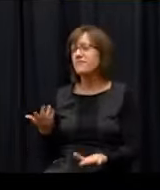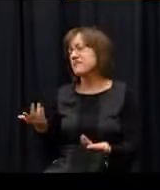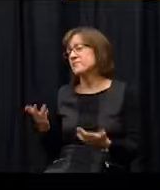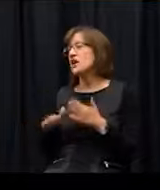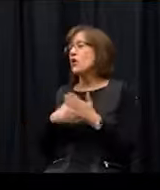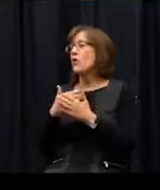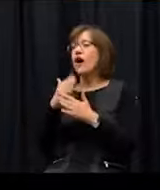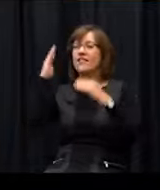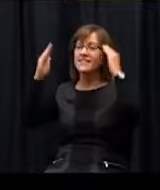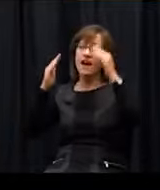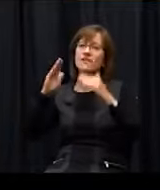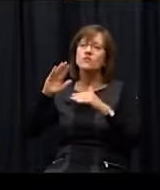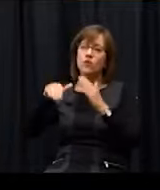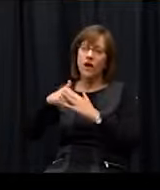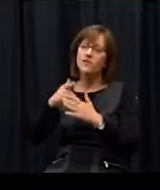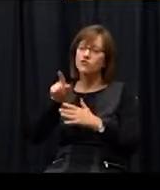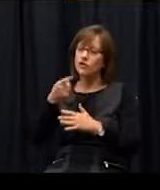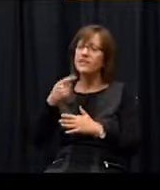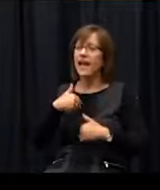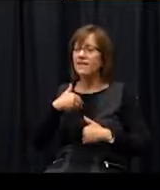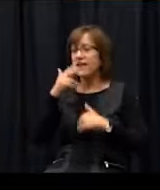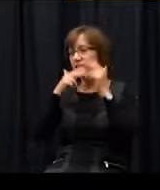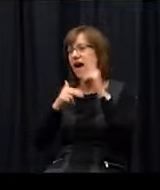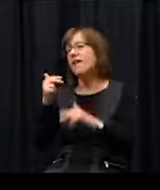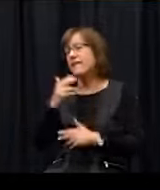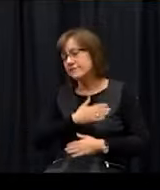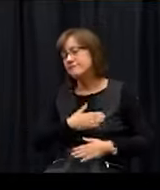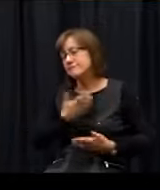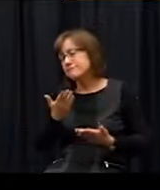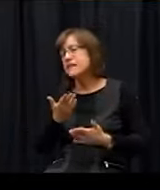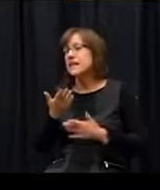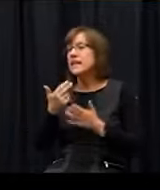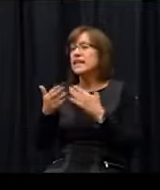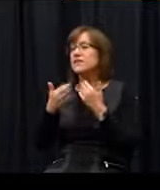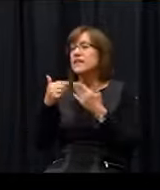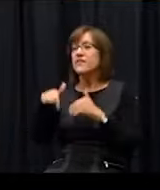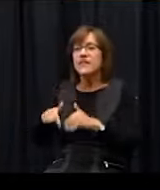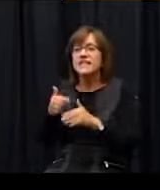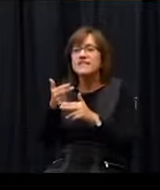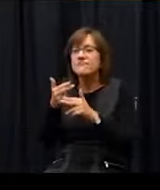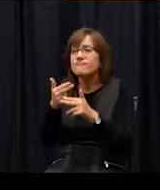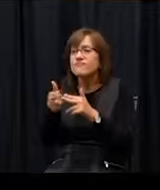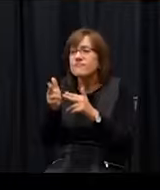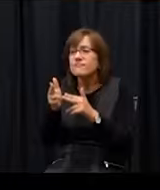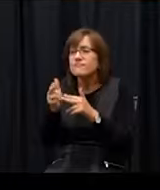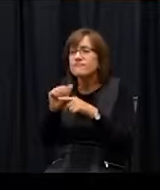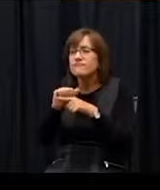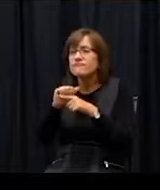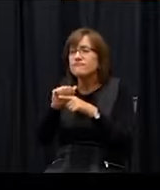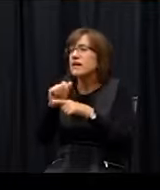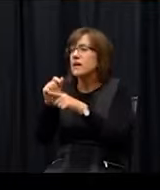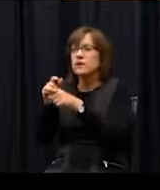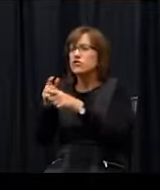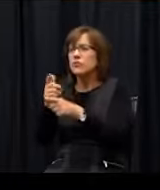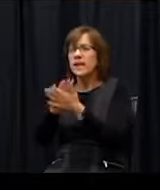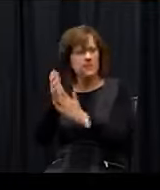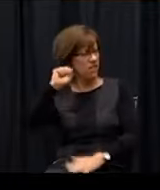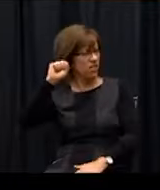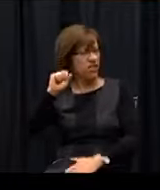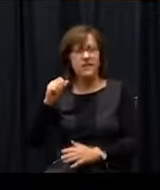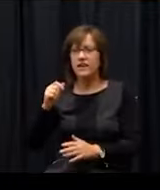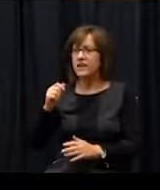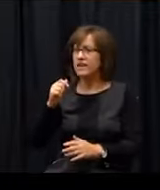and we're all just having fun. Even in this reaction, like even in this little interaction, she became defensive. Like it's just so funny of human